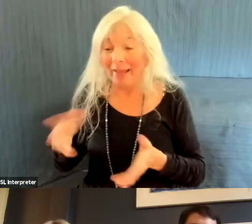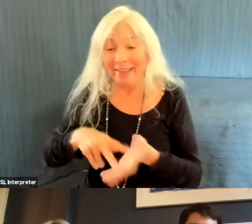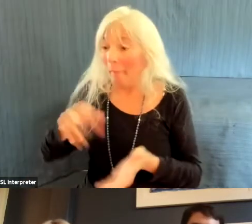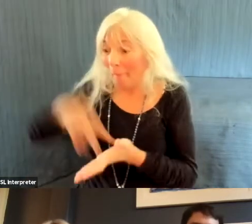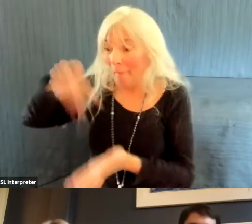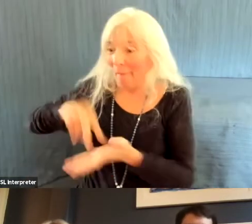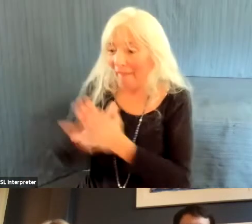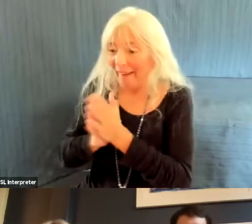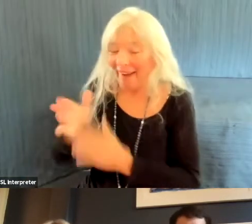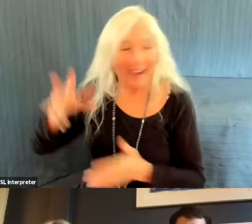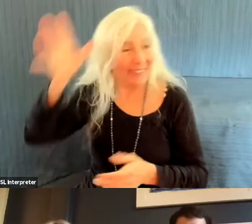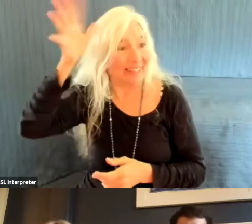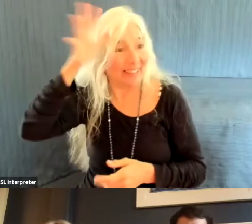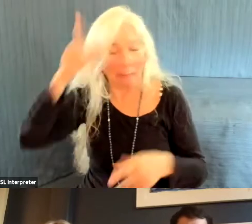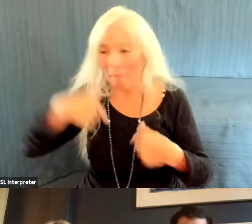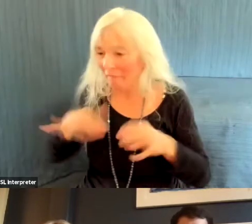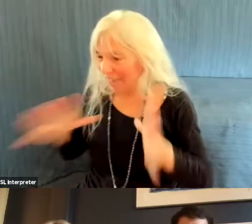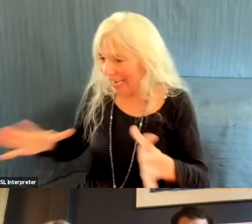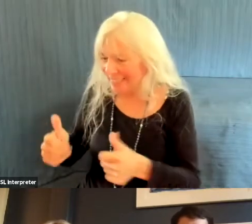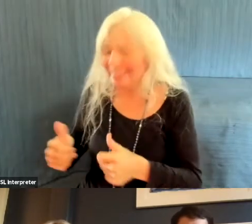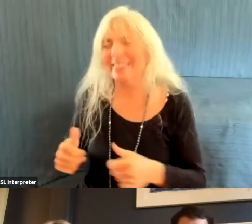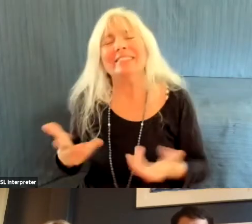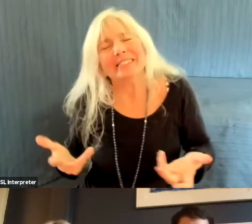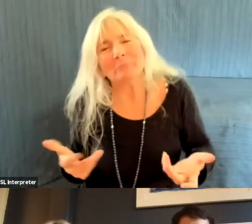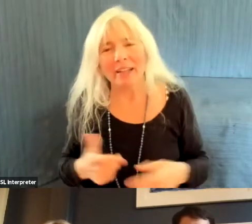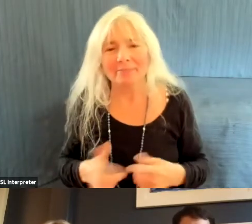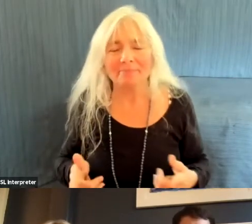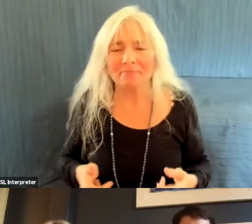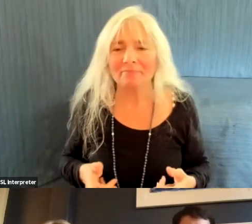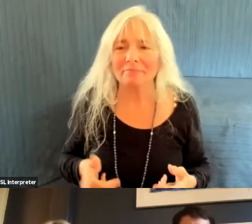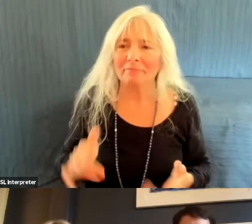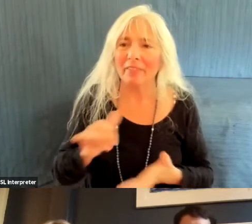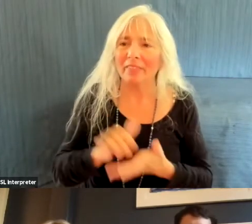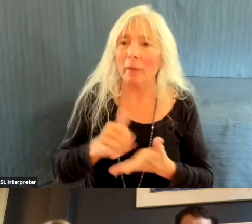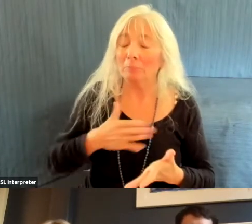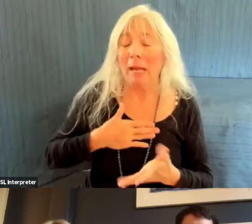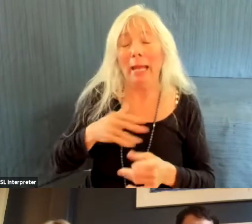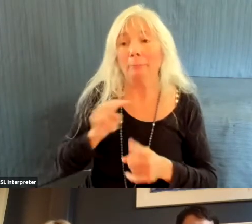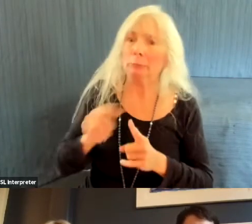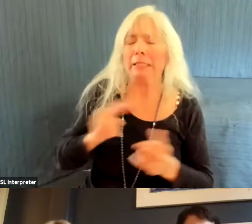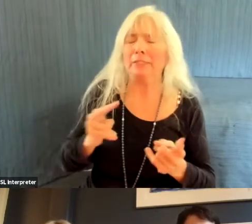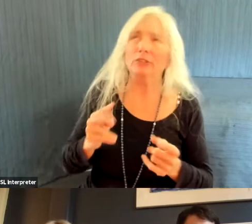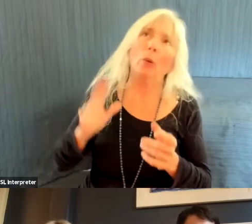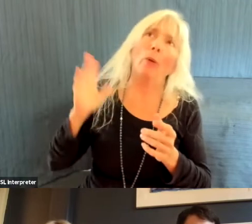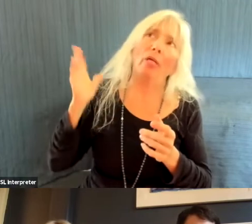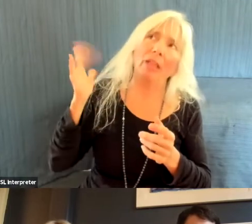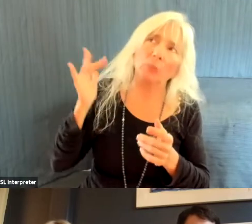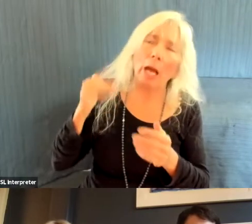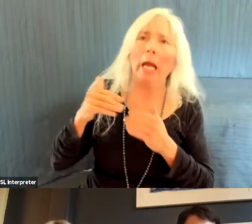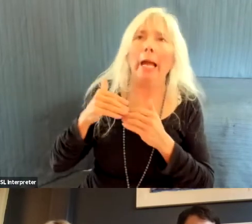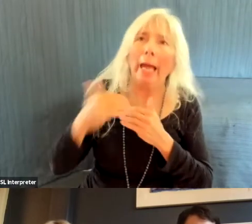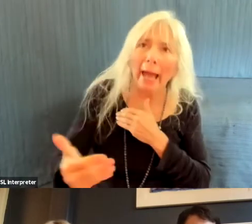have gone with that. Yeah. You know, so that was my perspective. So moving forward, like I said, it